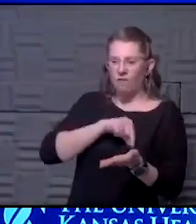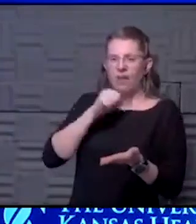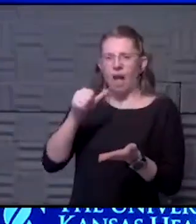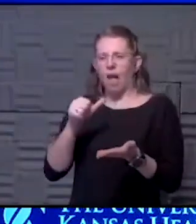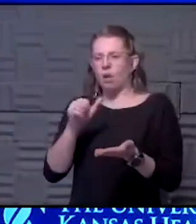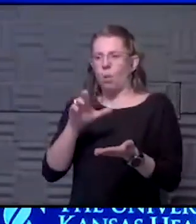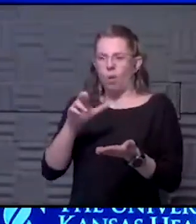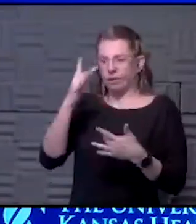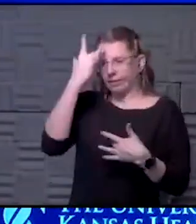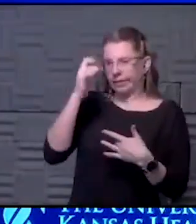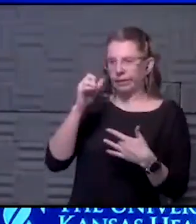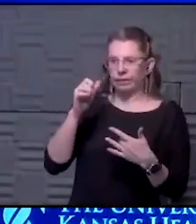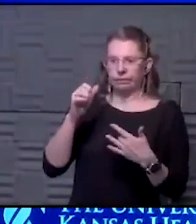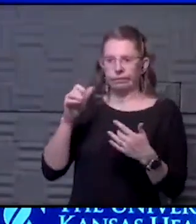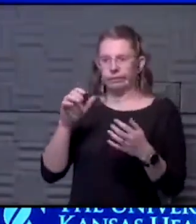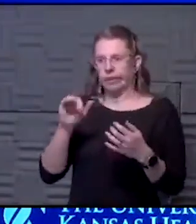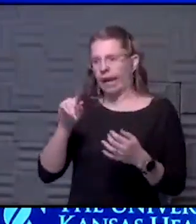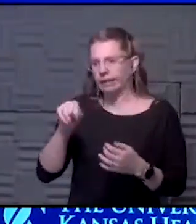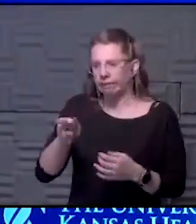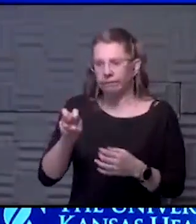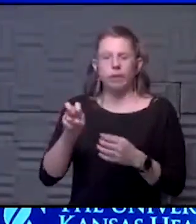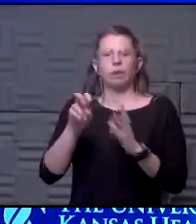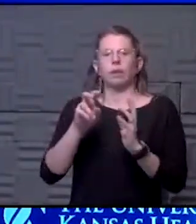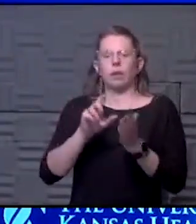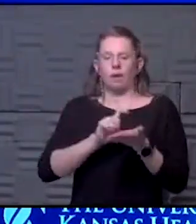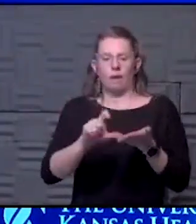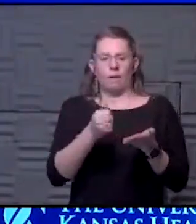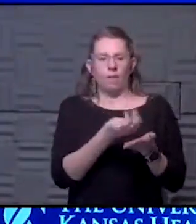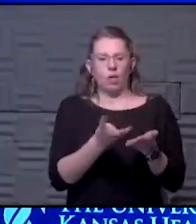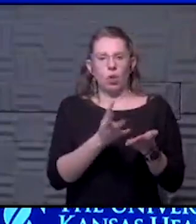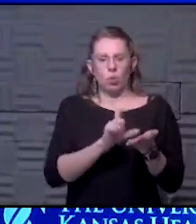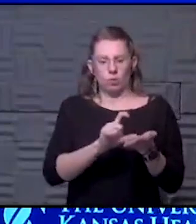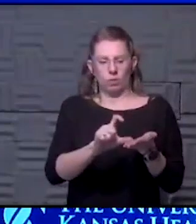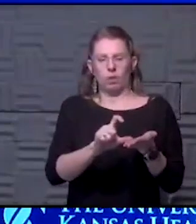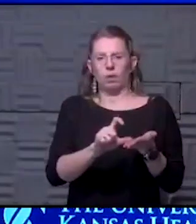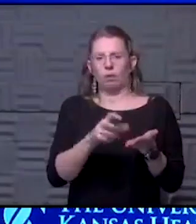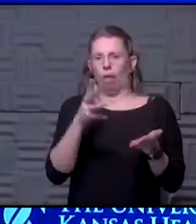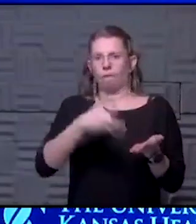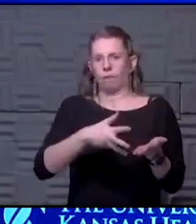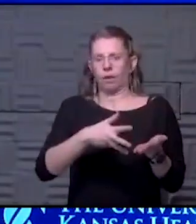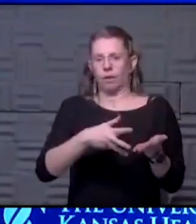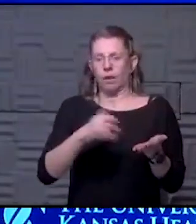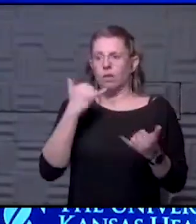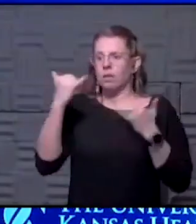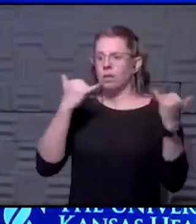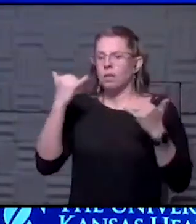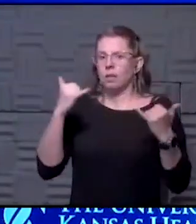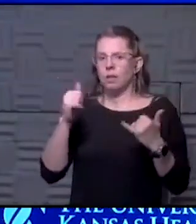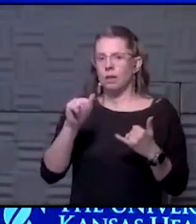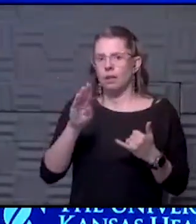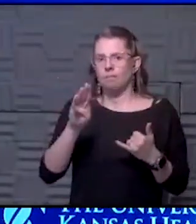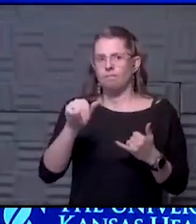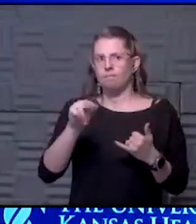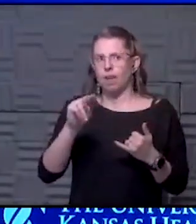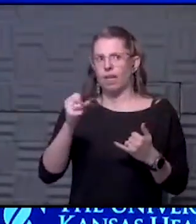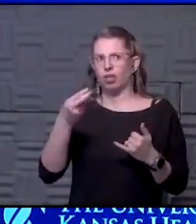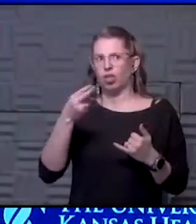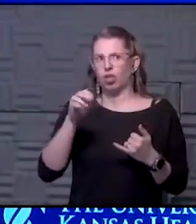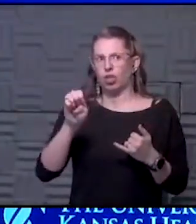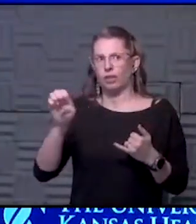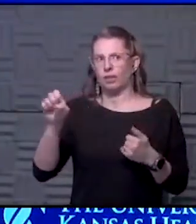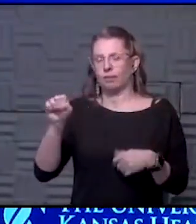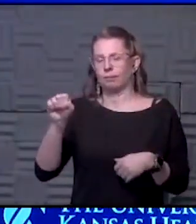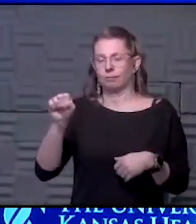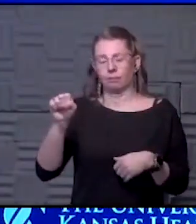They don't get, so we have a few extra doses. I will tell you, we were on the phone, like, banshees. I guess banshees can be on the phone. I don't really know, turn of